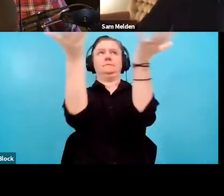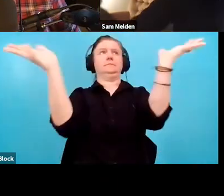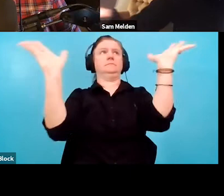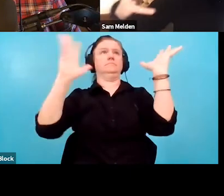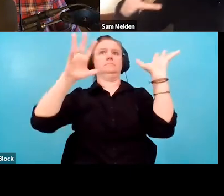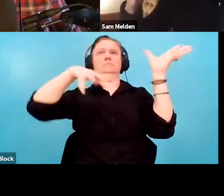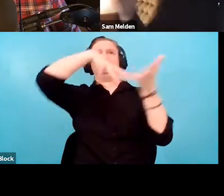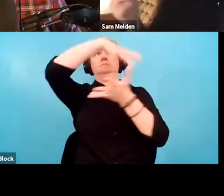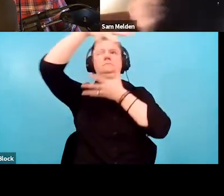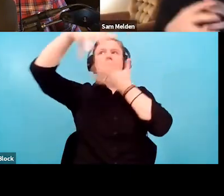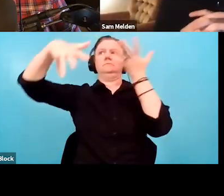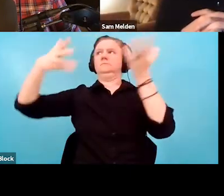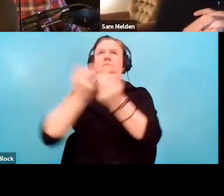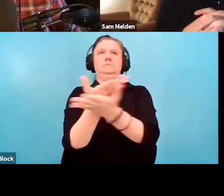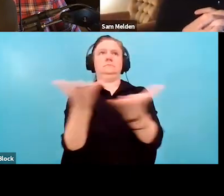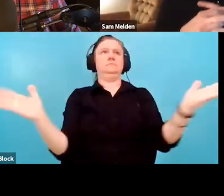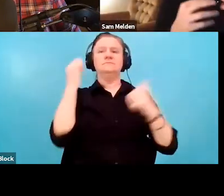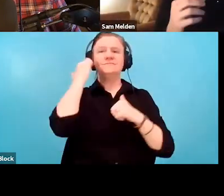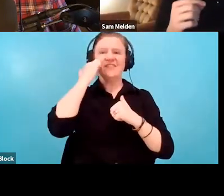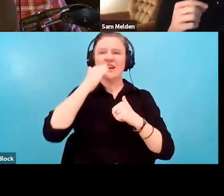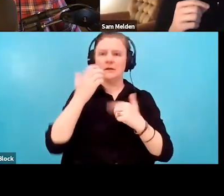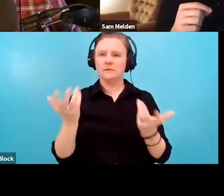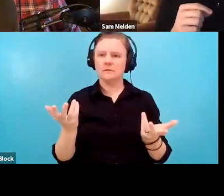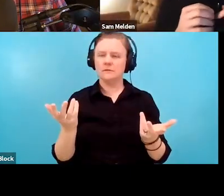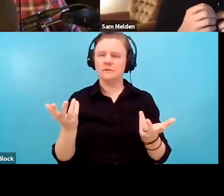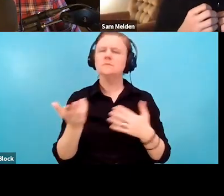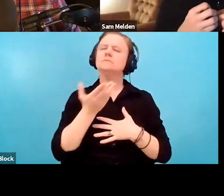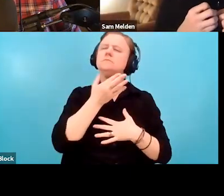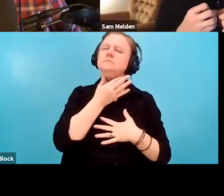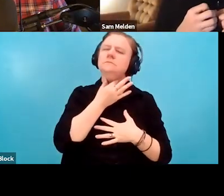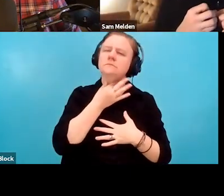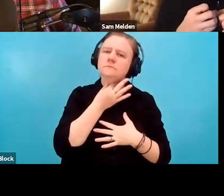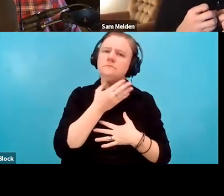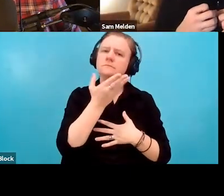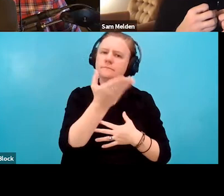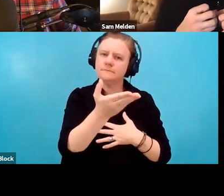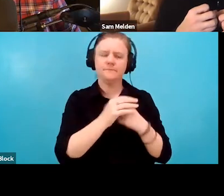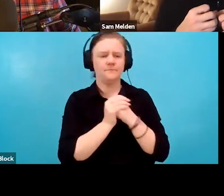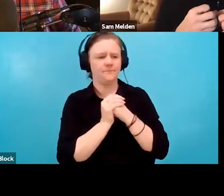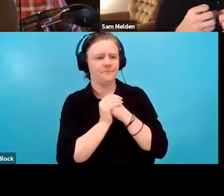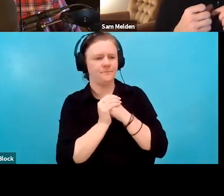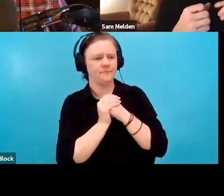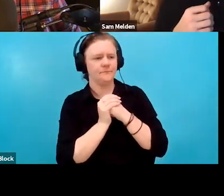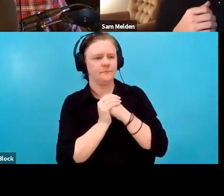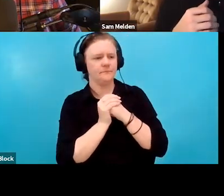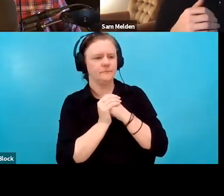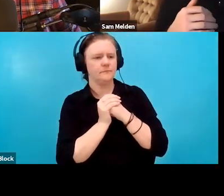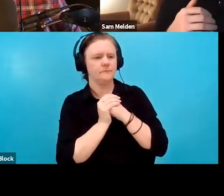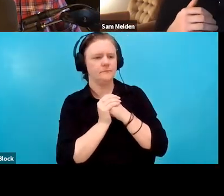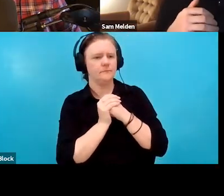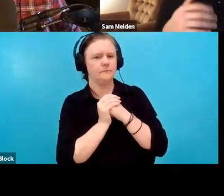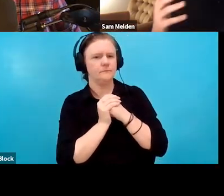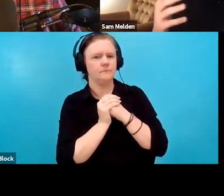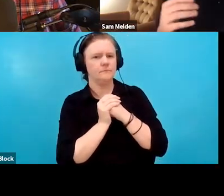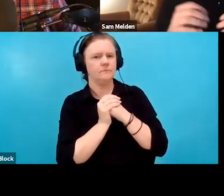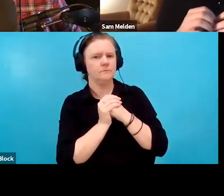swirling around us every single day. What are some of the ways some directions you could point us to,